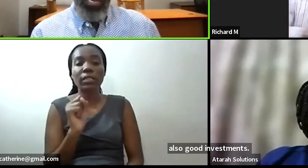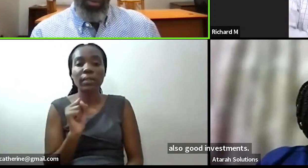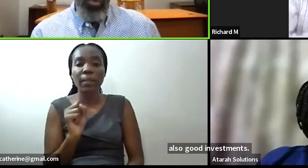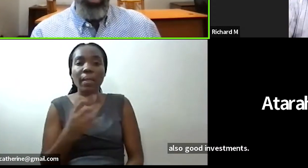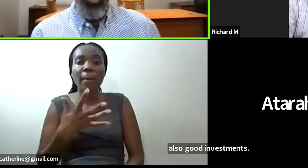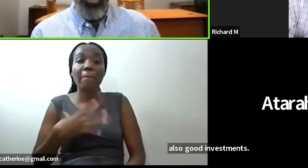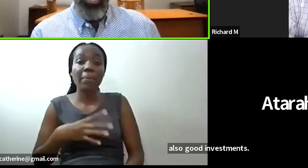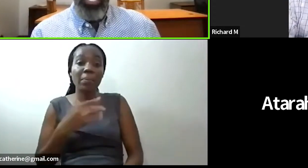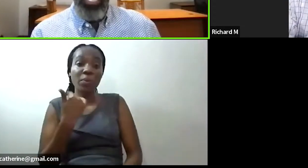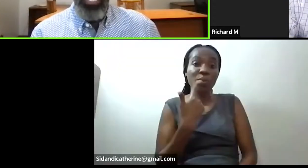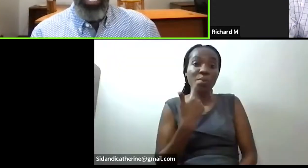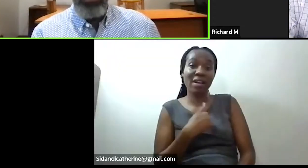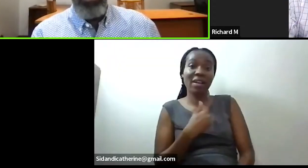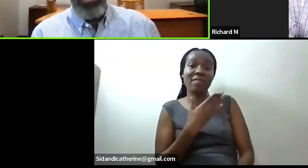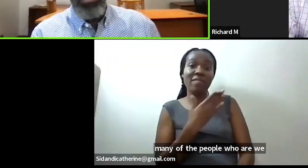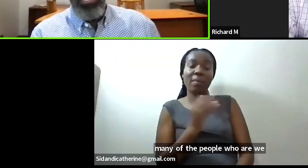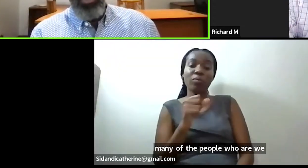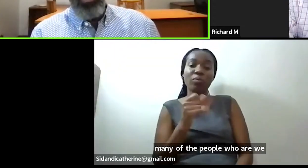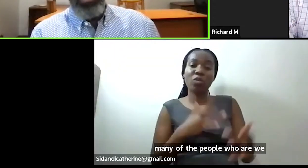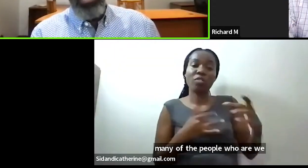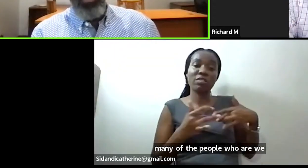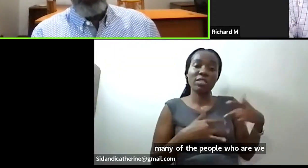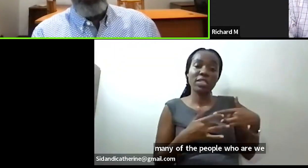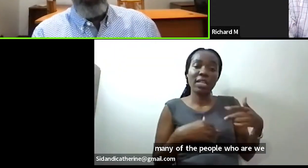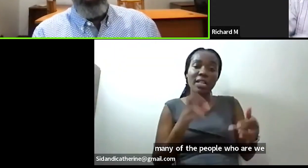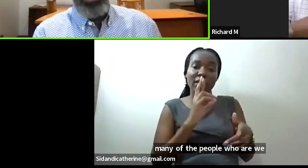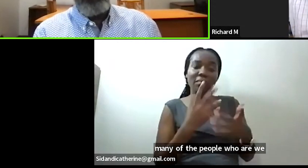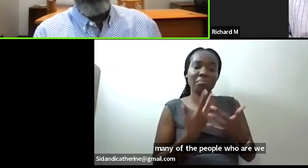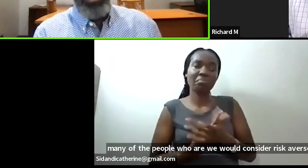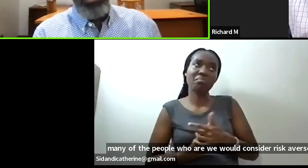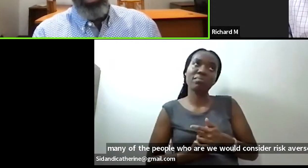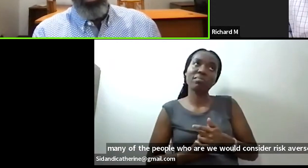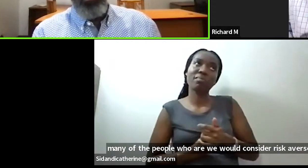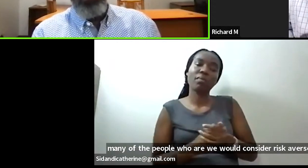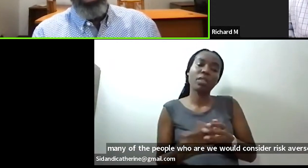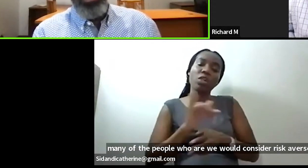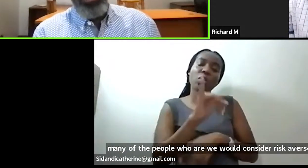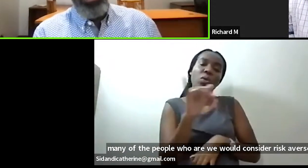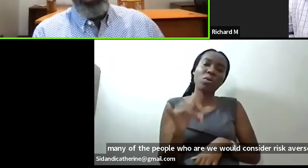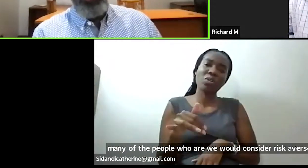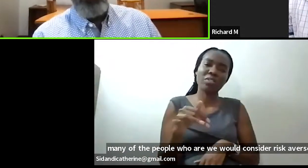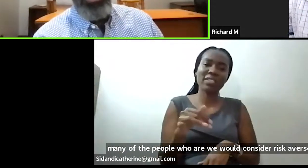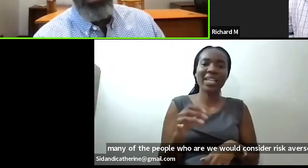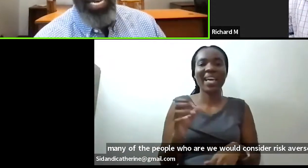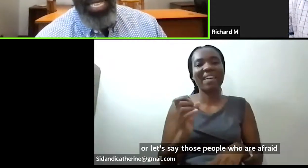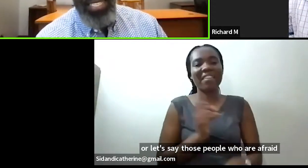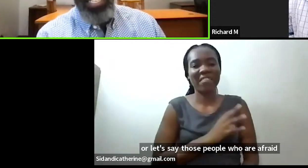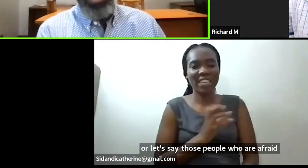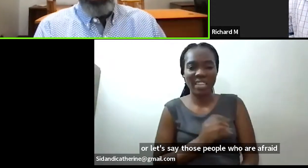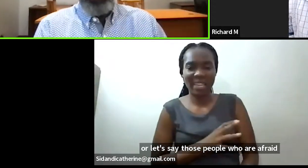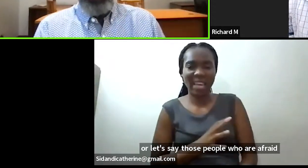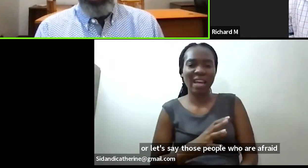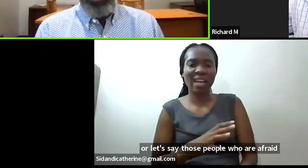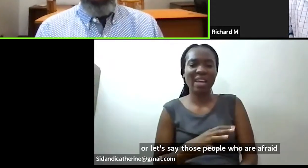who we would consider risk averse, or let's say those people who are afraid of losing money,